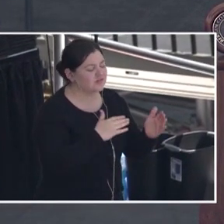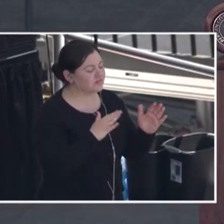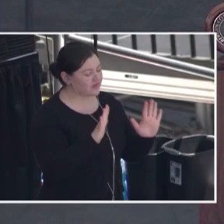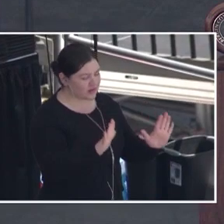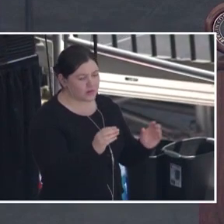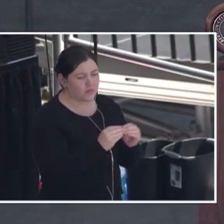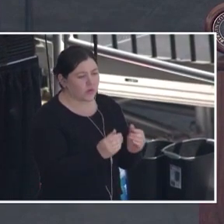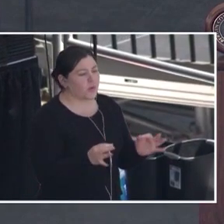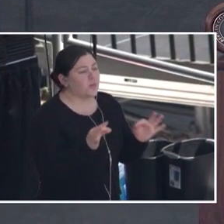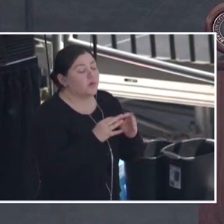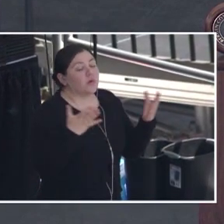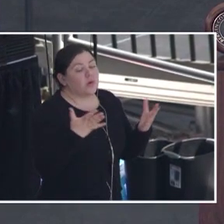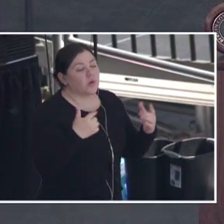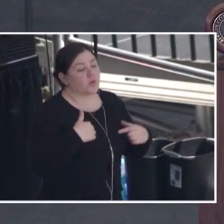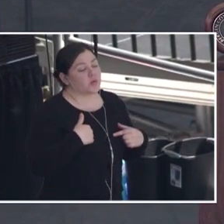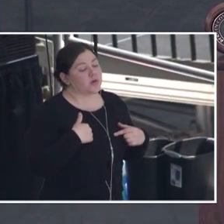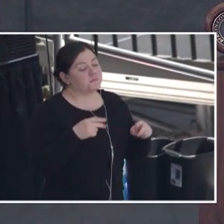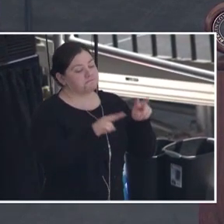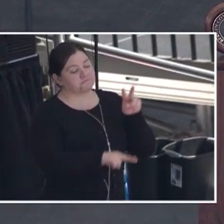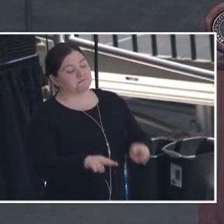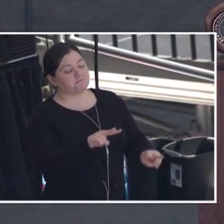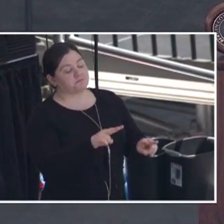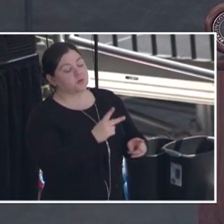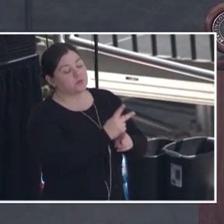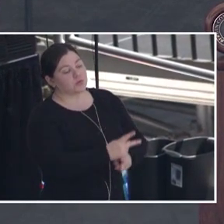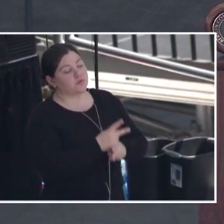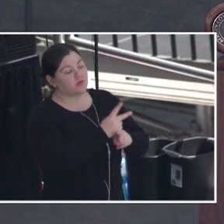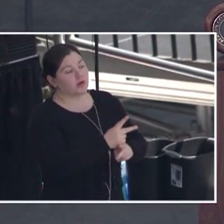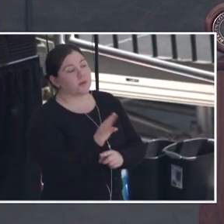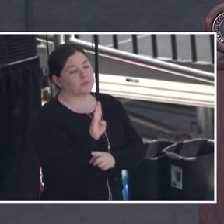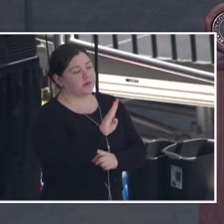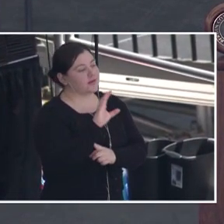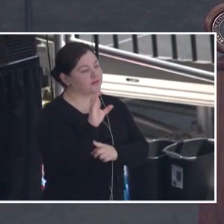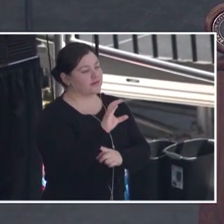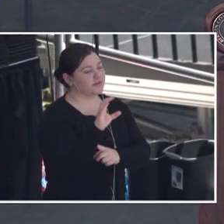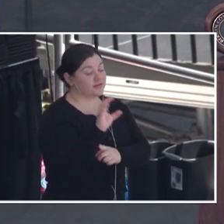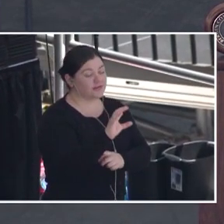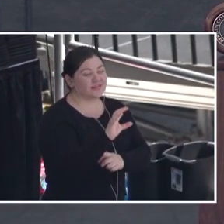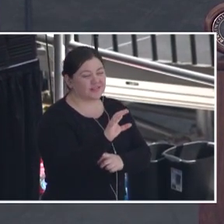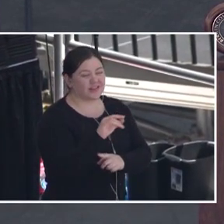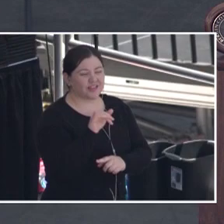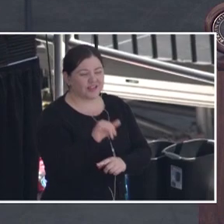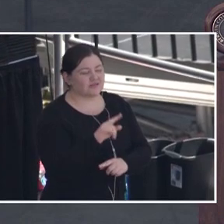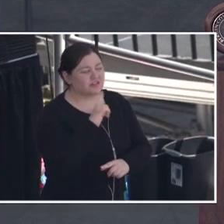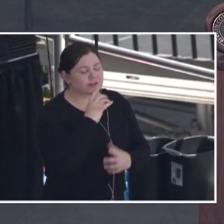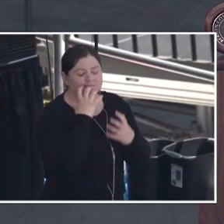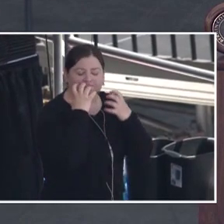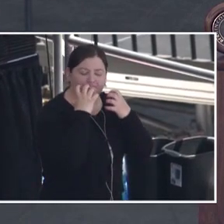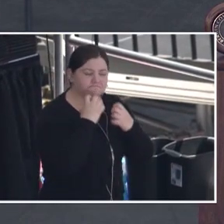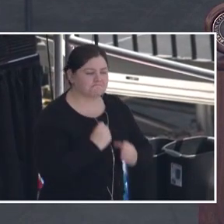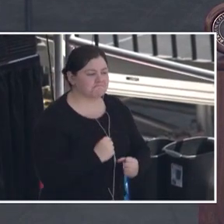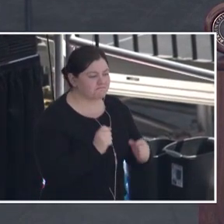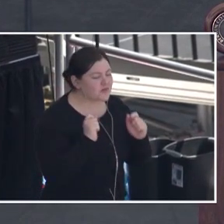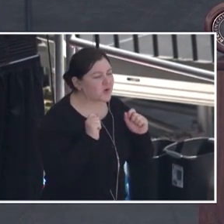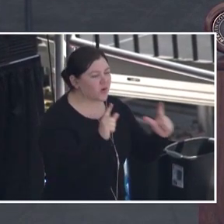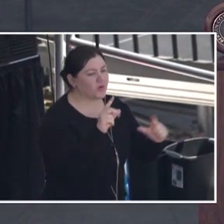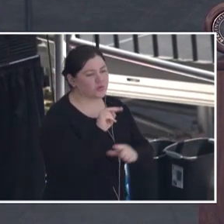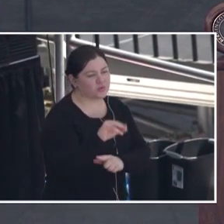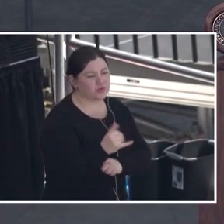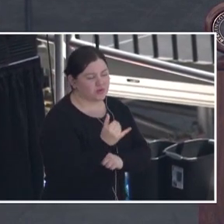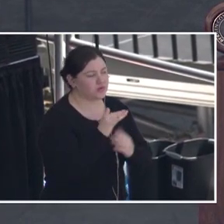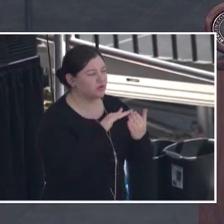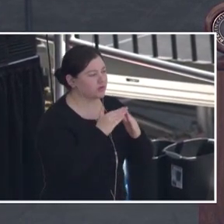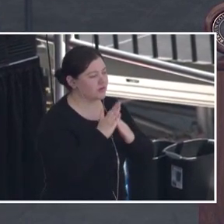and oversee Bergen Community College, which truly is the jewel of New Jersey's community college system.